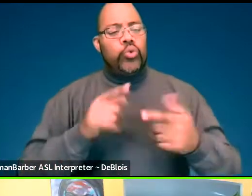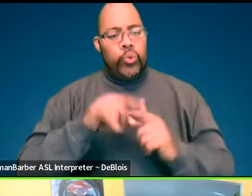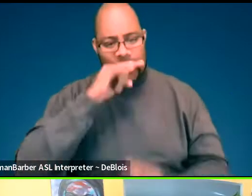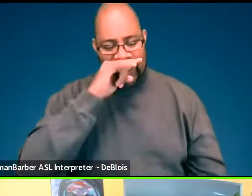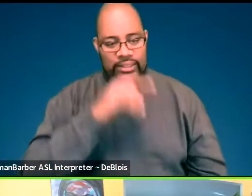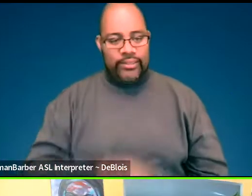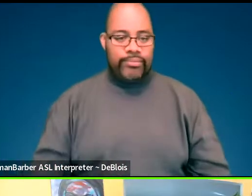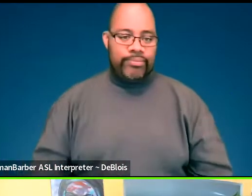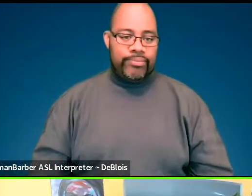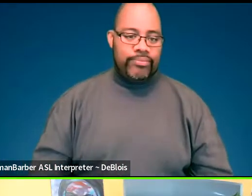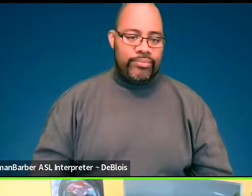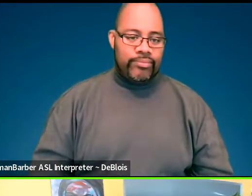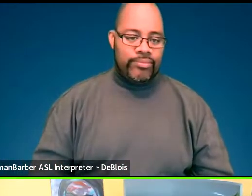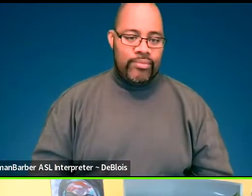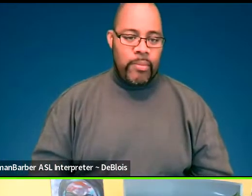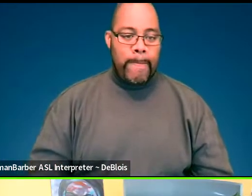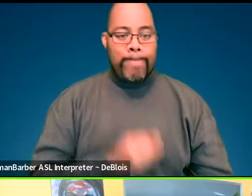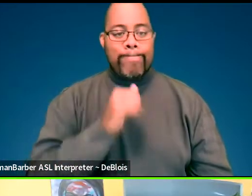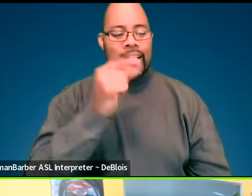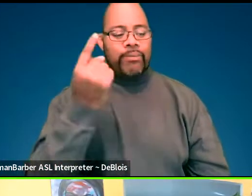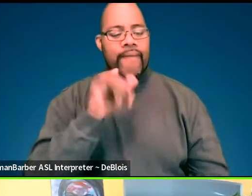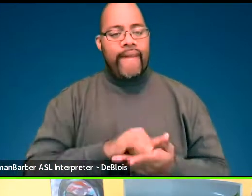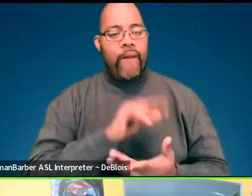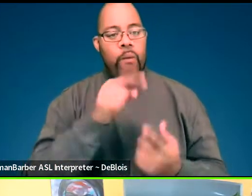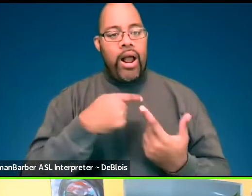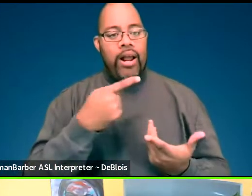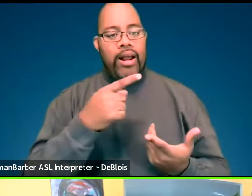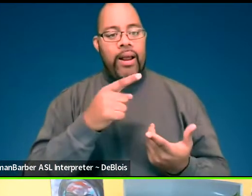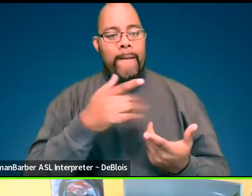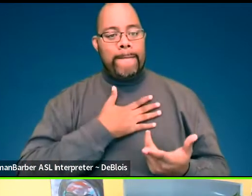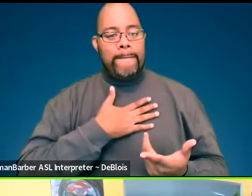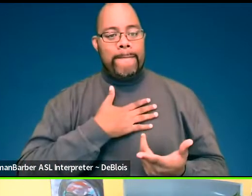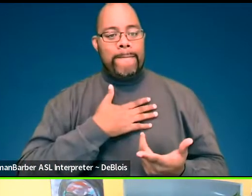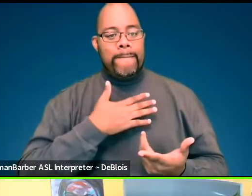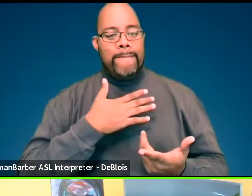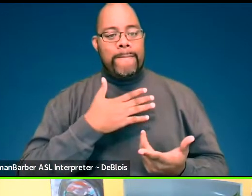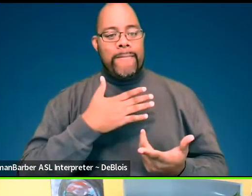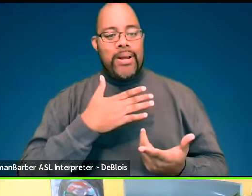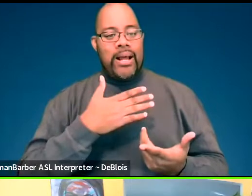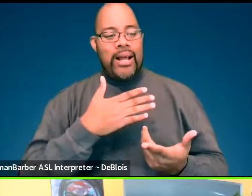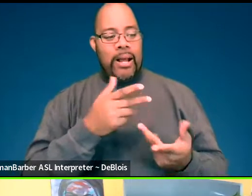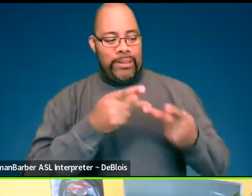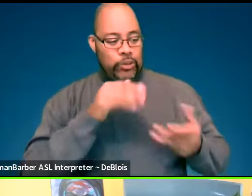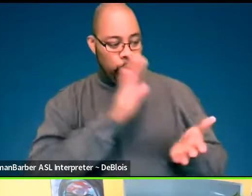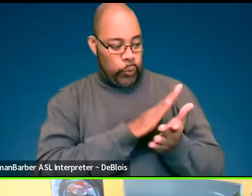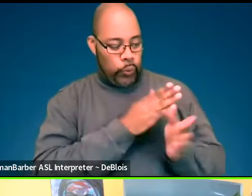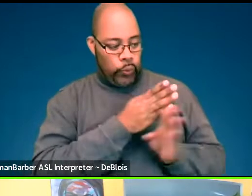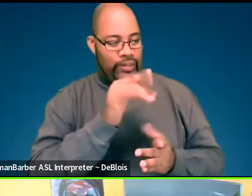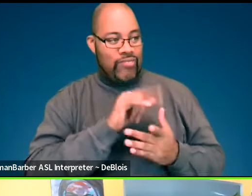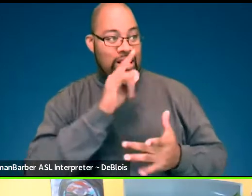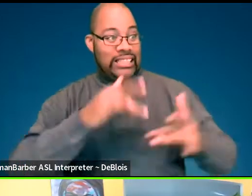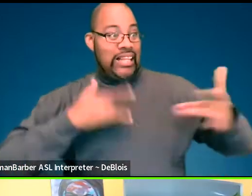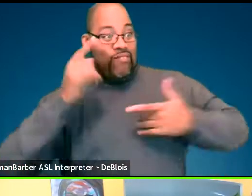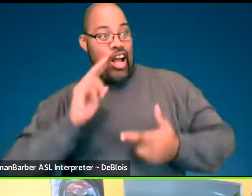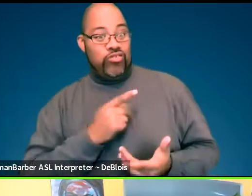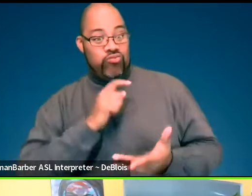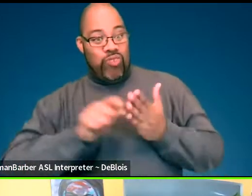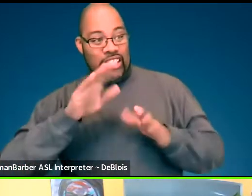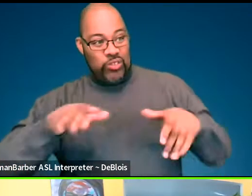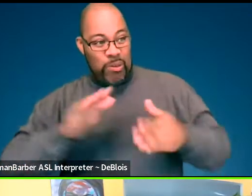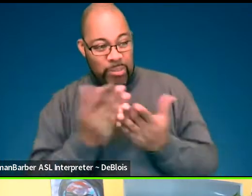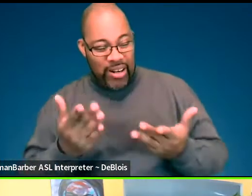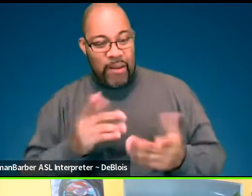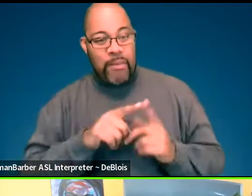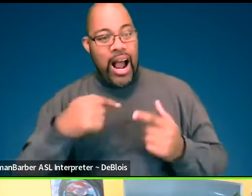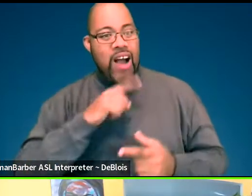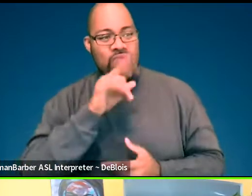kids, and it's not something that like in my discipline, academia, they're like really excited for us to write children's books, but I